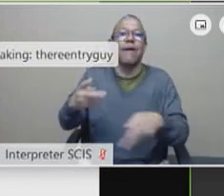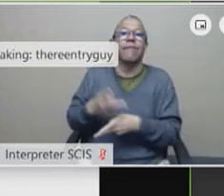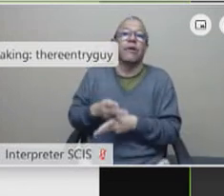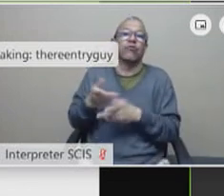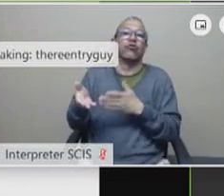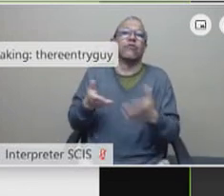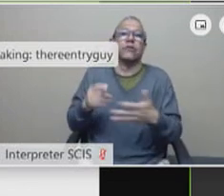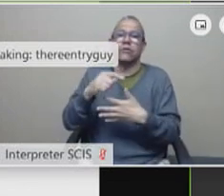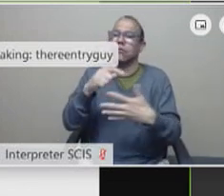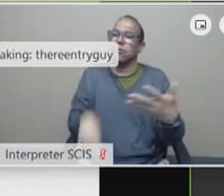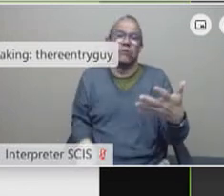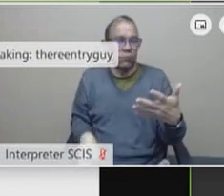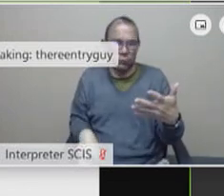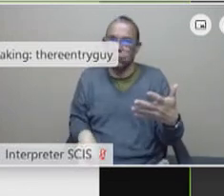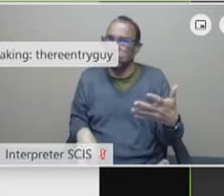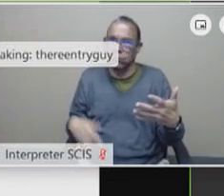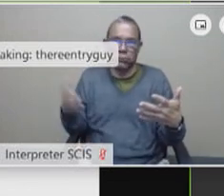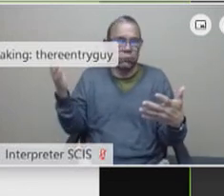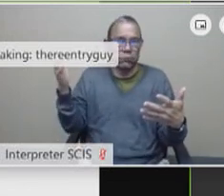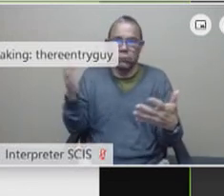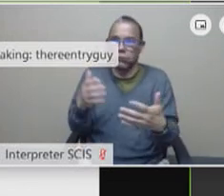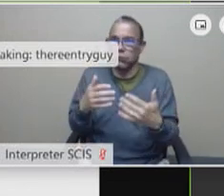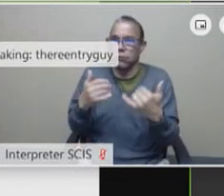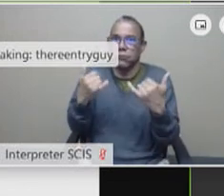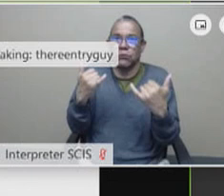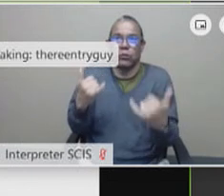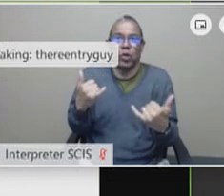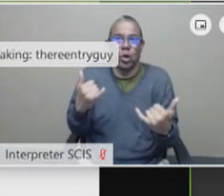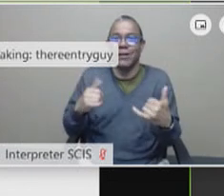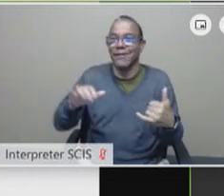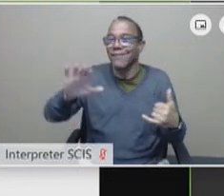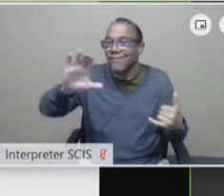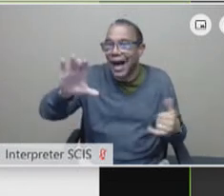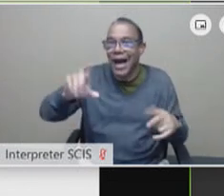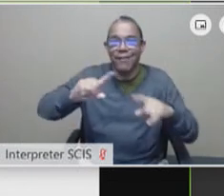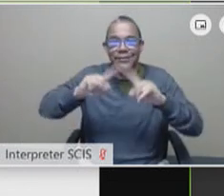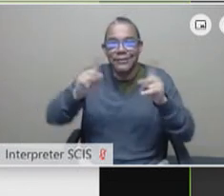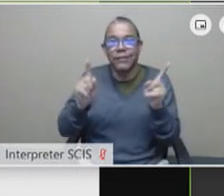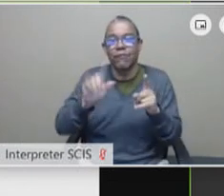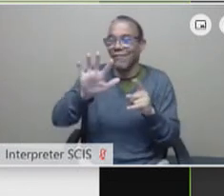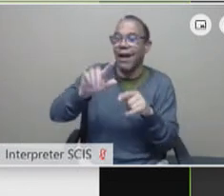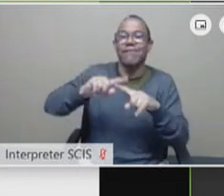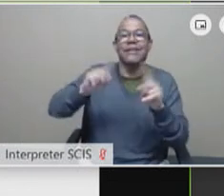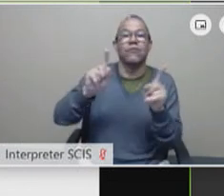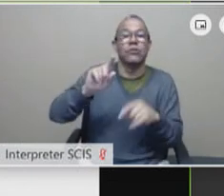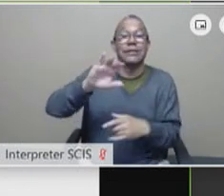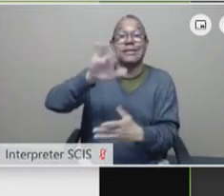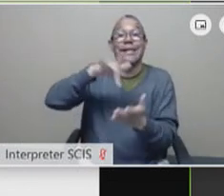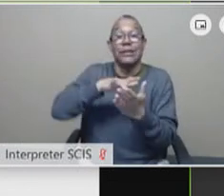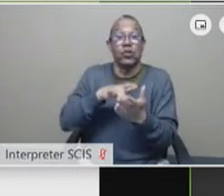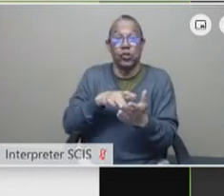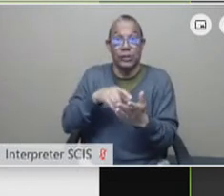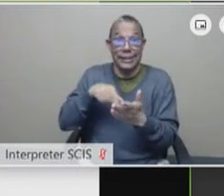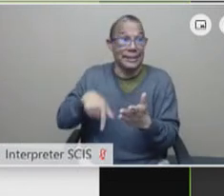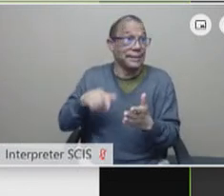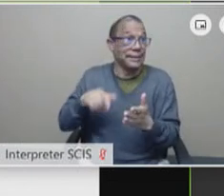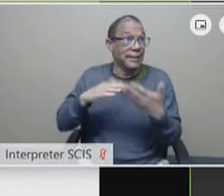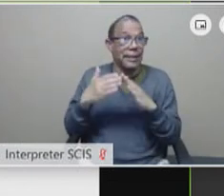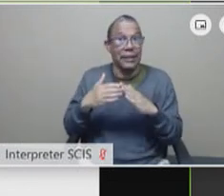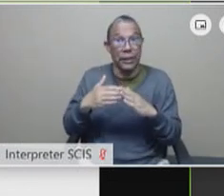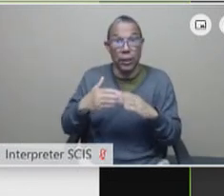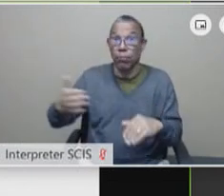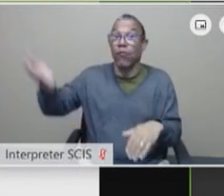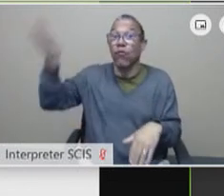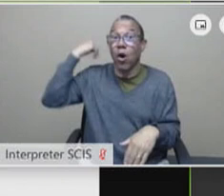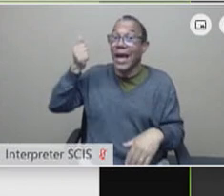forth. There are currently 5 centers within the city. At one point, there were 18, so that citizens could have